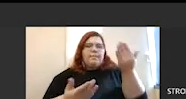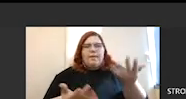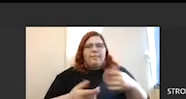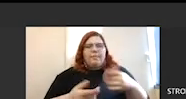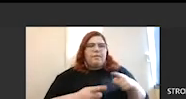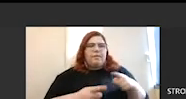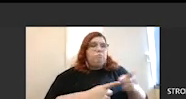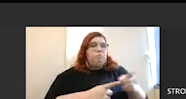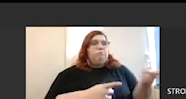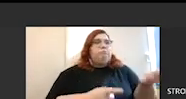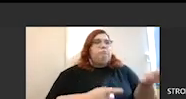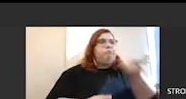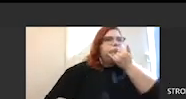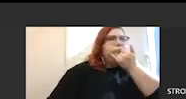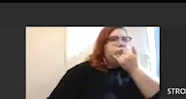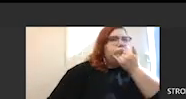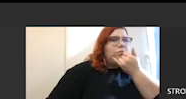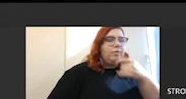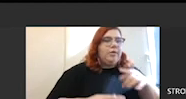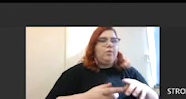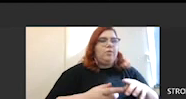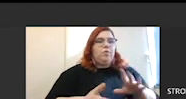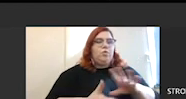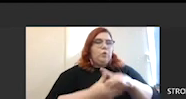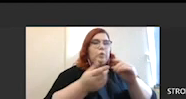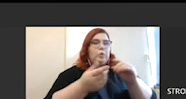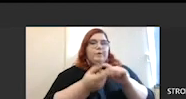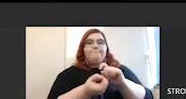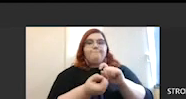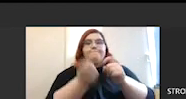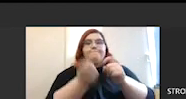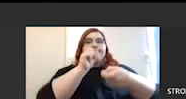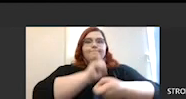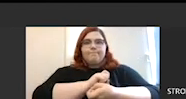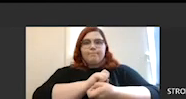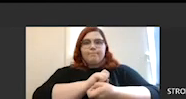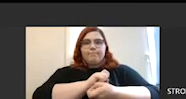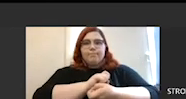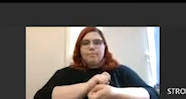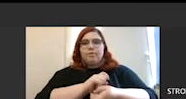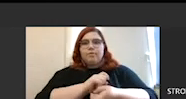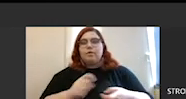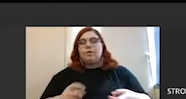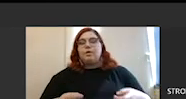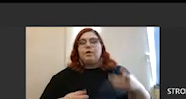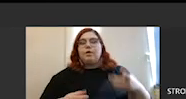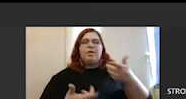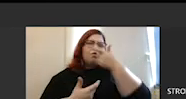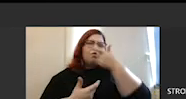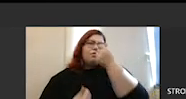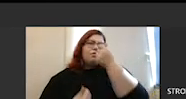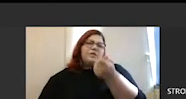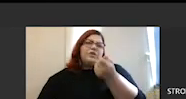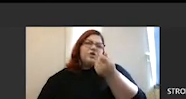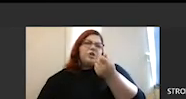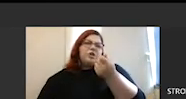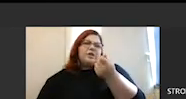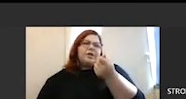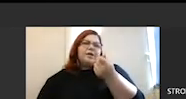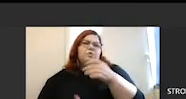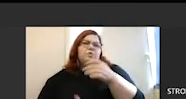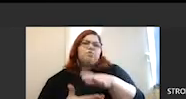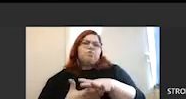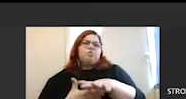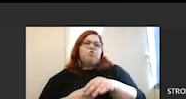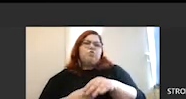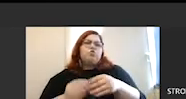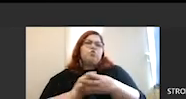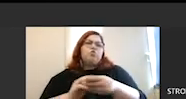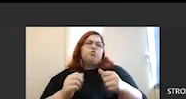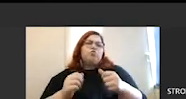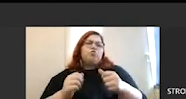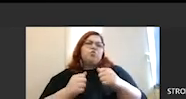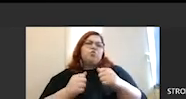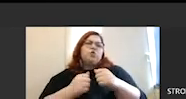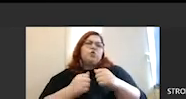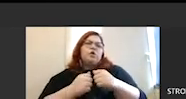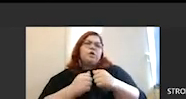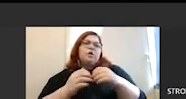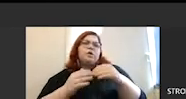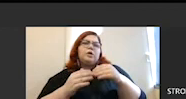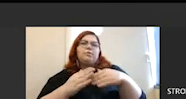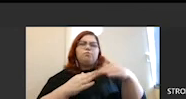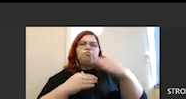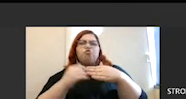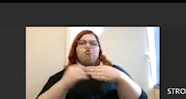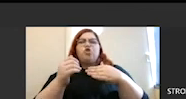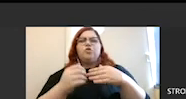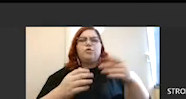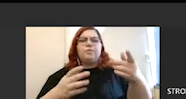completely different outcome. So that kind of really interesting narrative structure, it's something that can actually come to life using